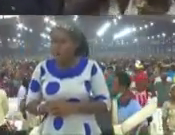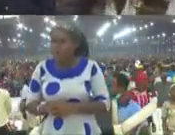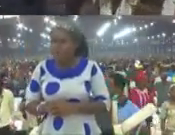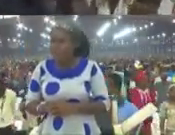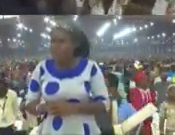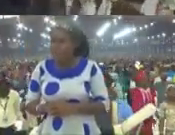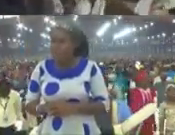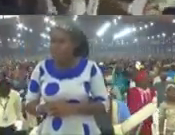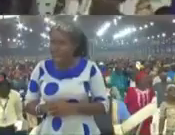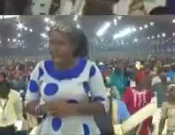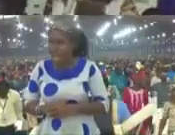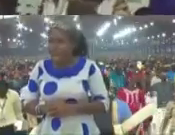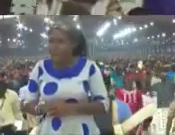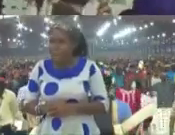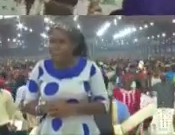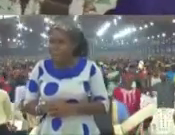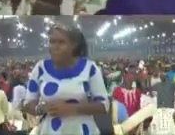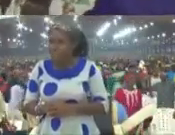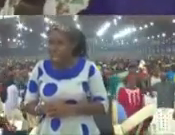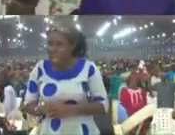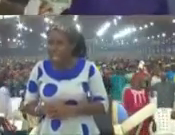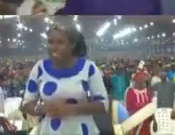night.